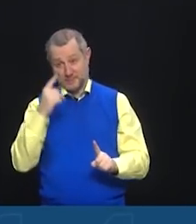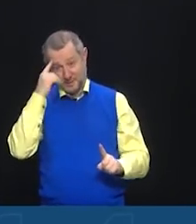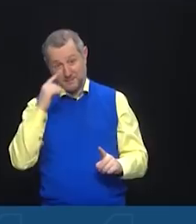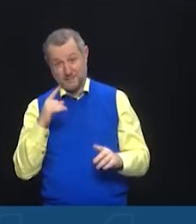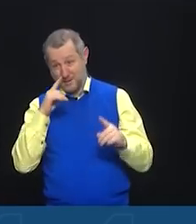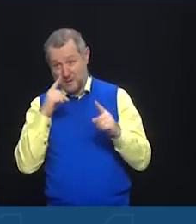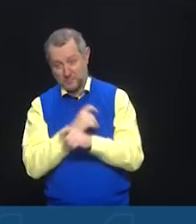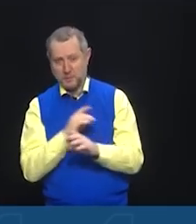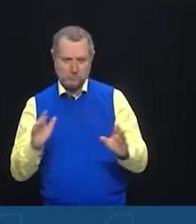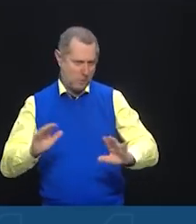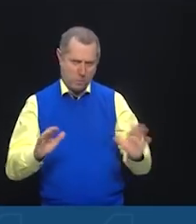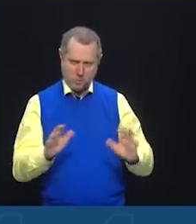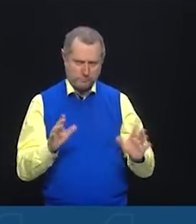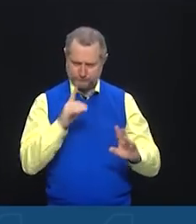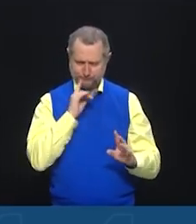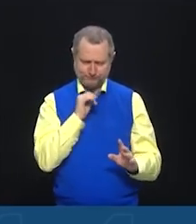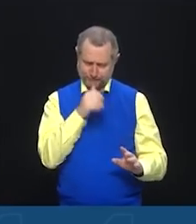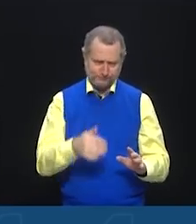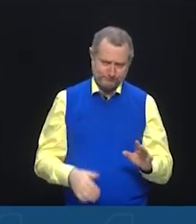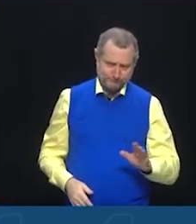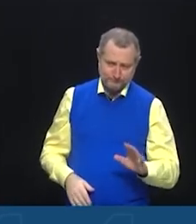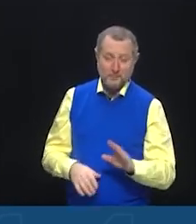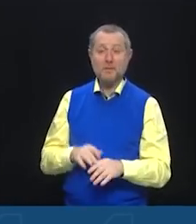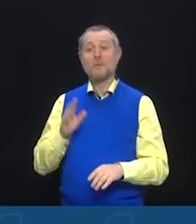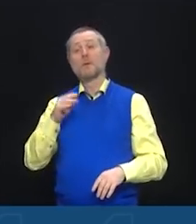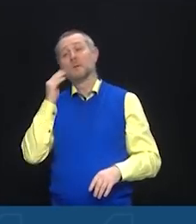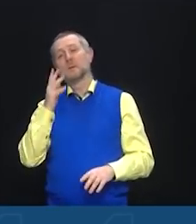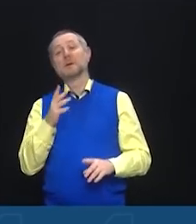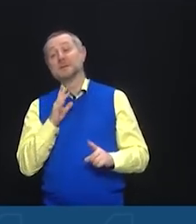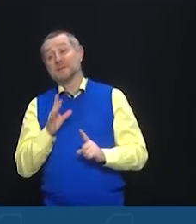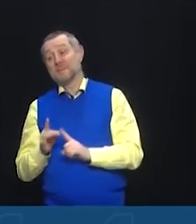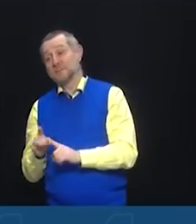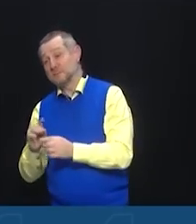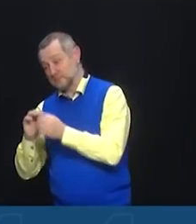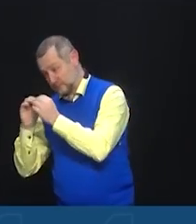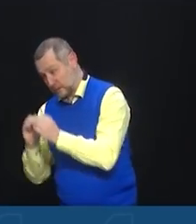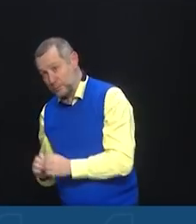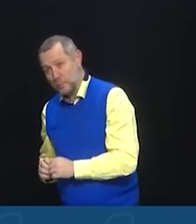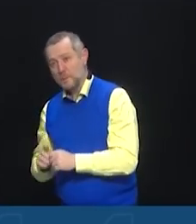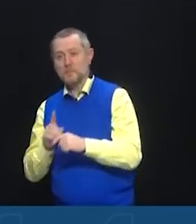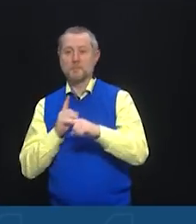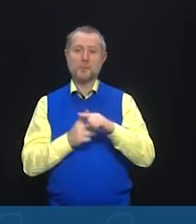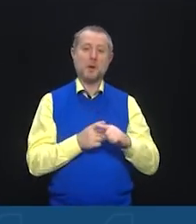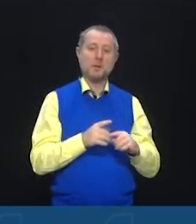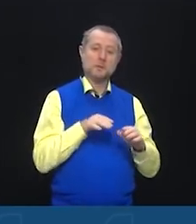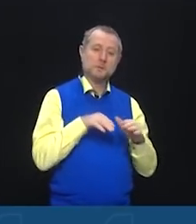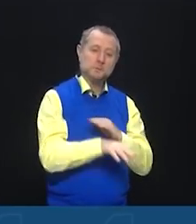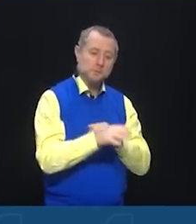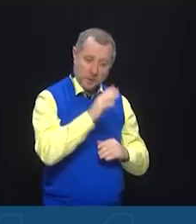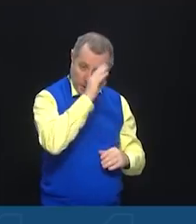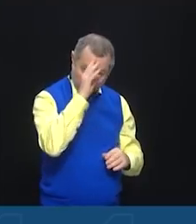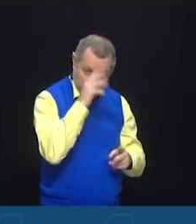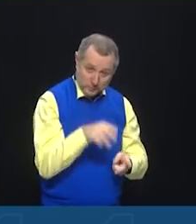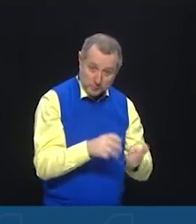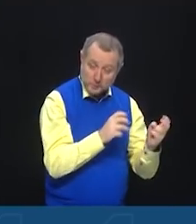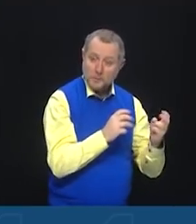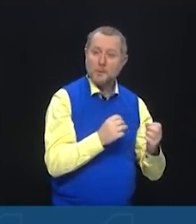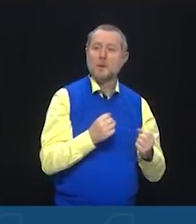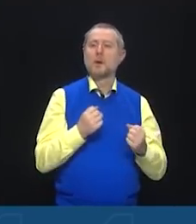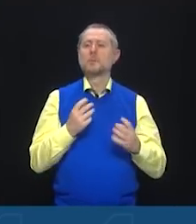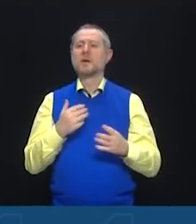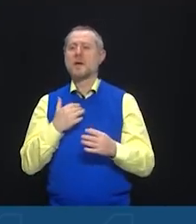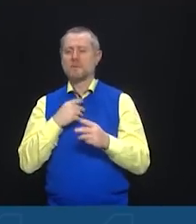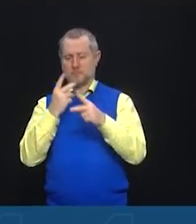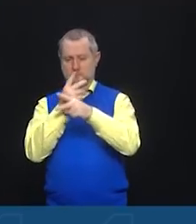on indications that they look at, infection rates as well as admissions, they've come up with a calculation of what constitutes